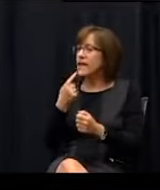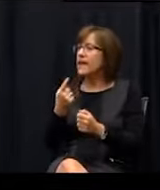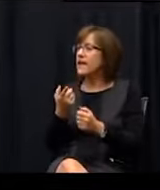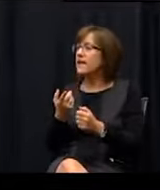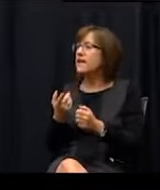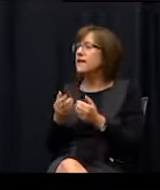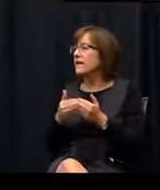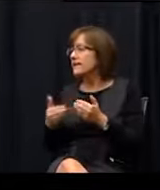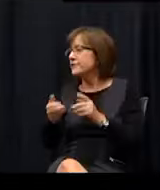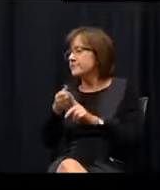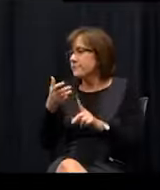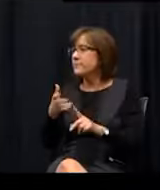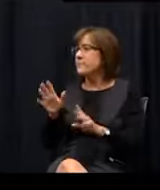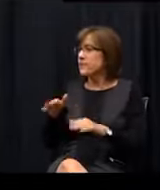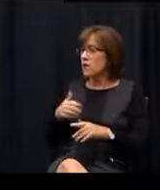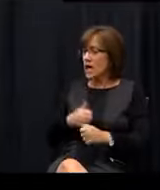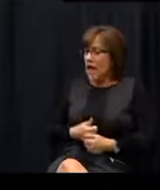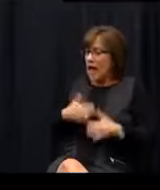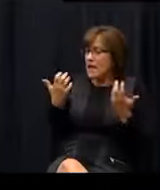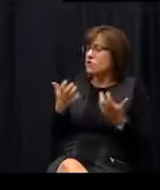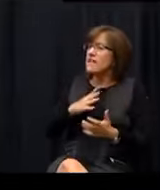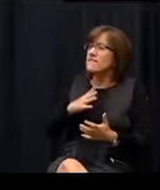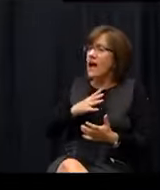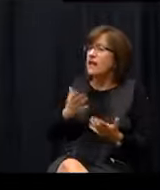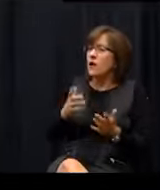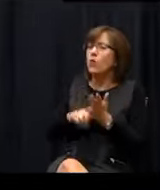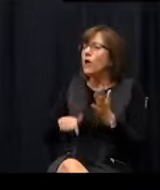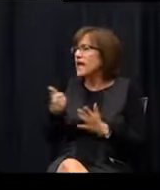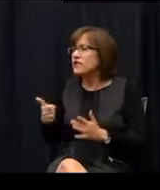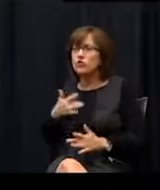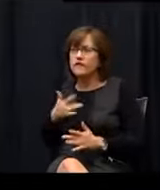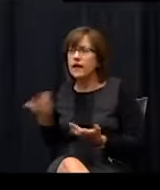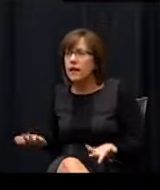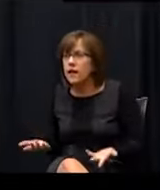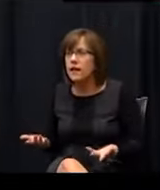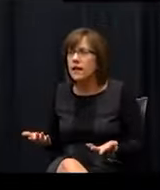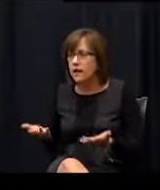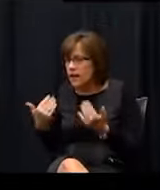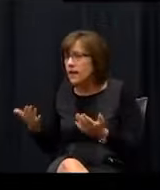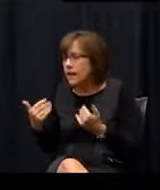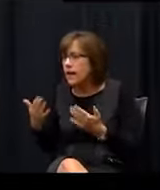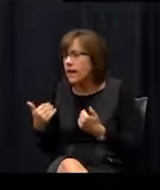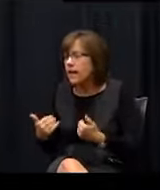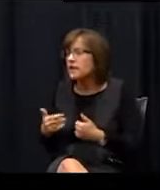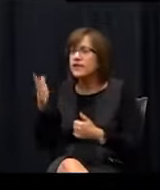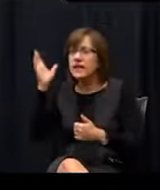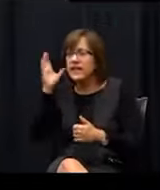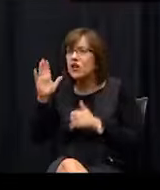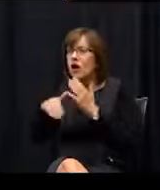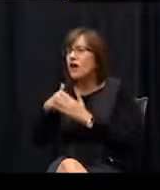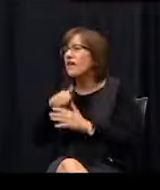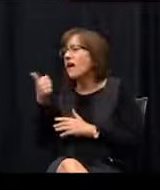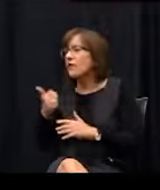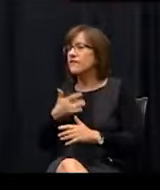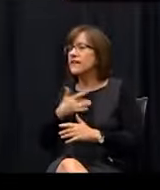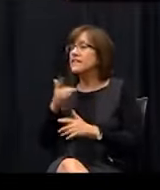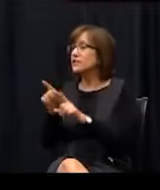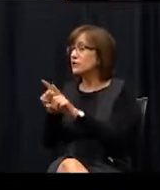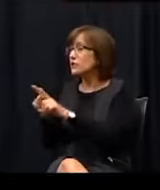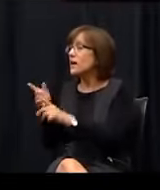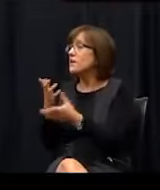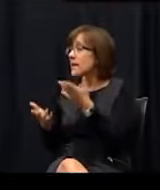which you give them the space to be angry, what else are you feeling? So you can hear all the other feelings too, and then I might get some of